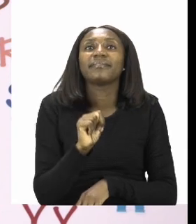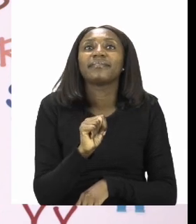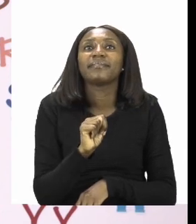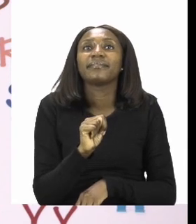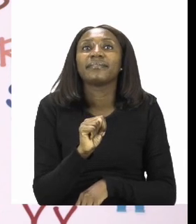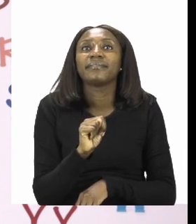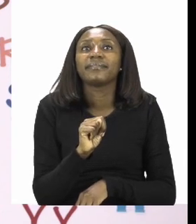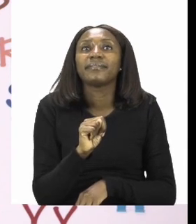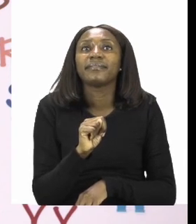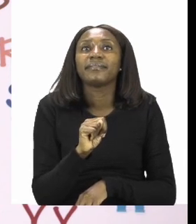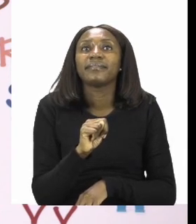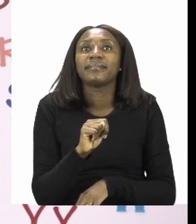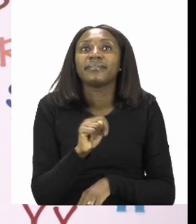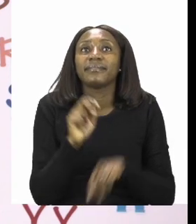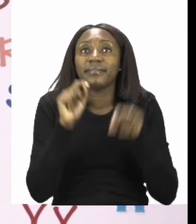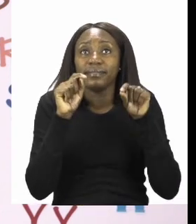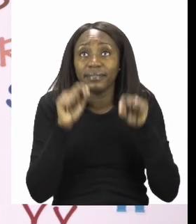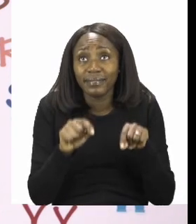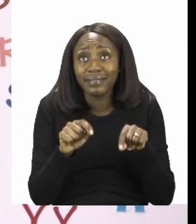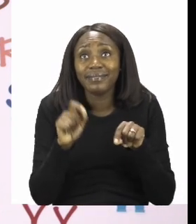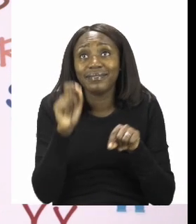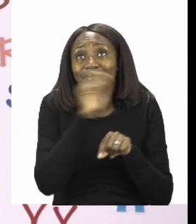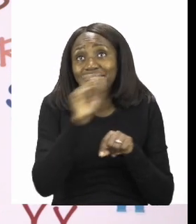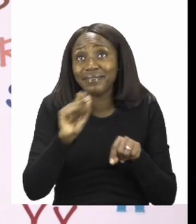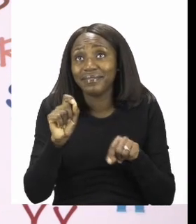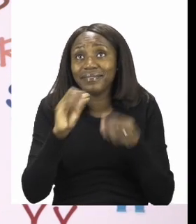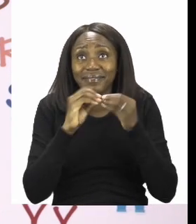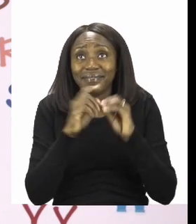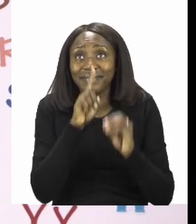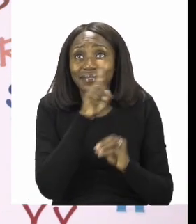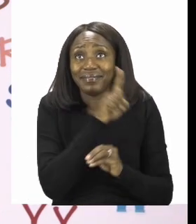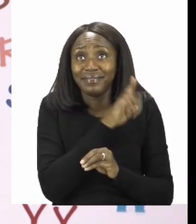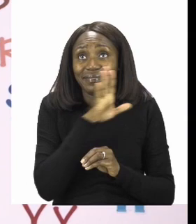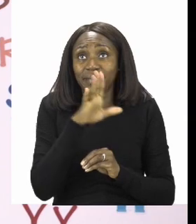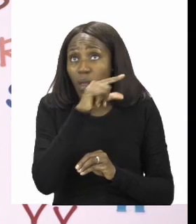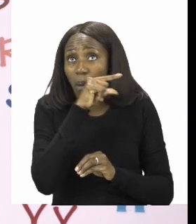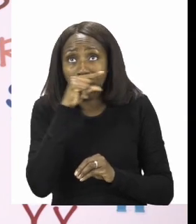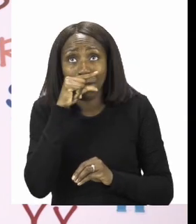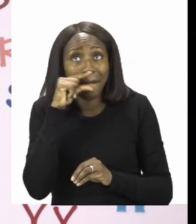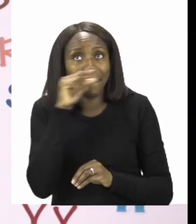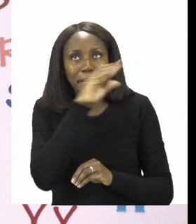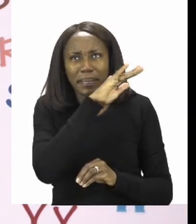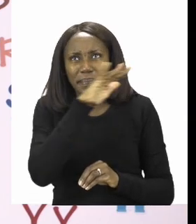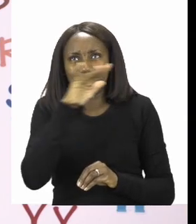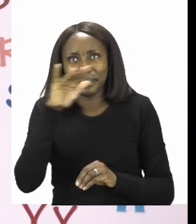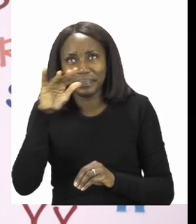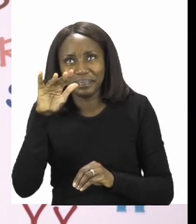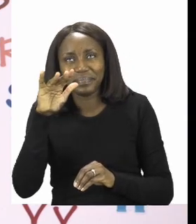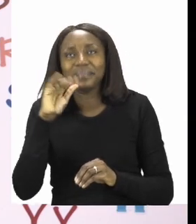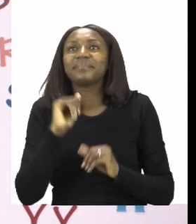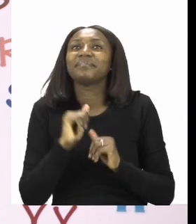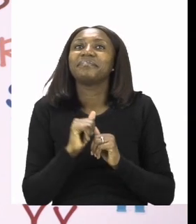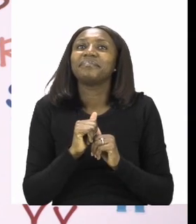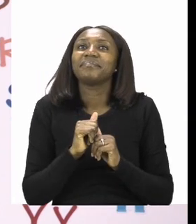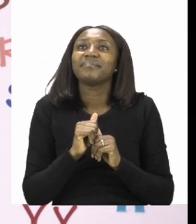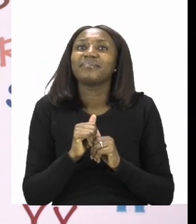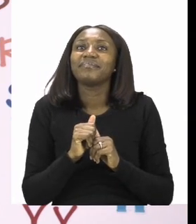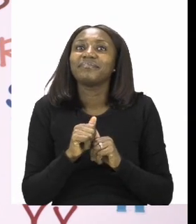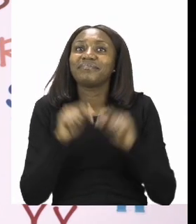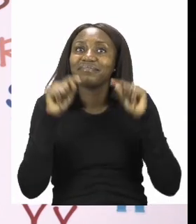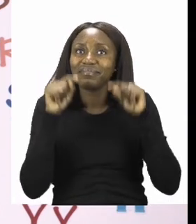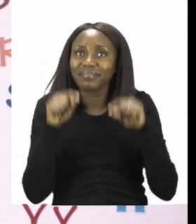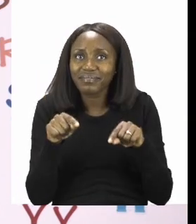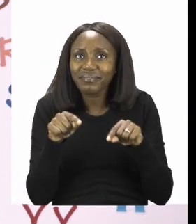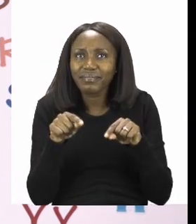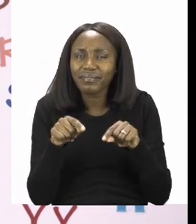Now we have written the number 15 in words, the name. When you're done with that, let's try